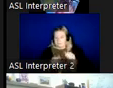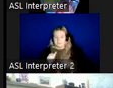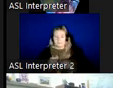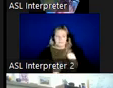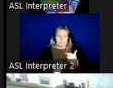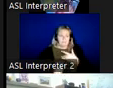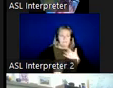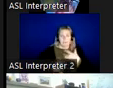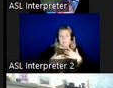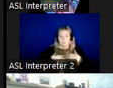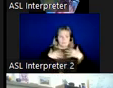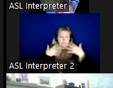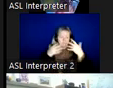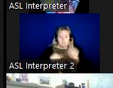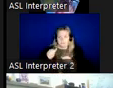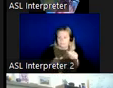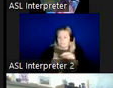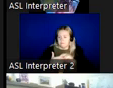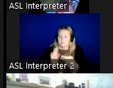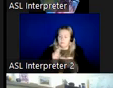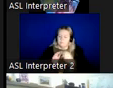little bit overwhelming, then we're able to,